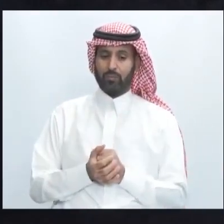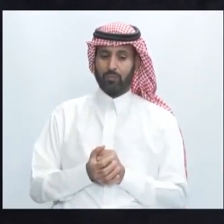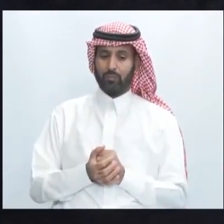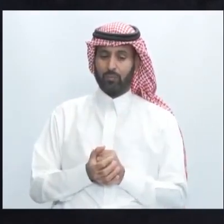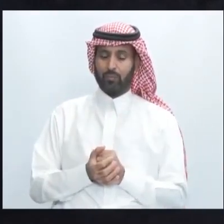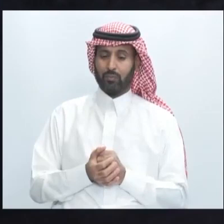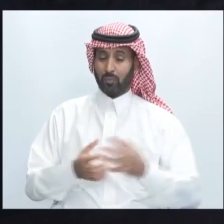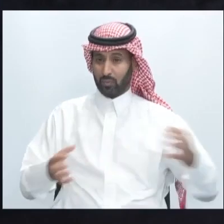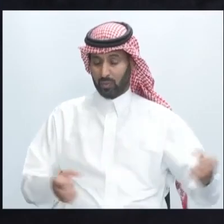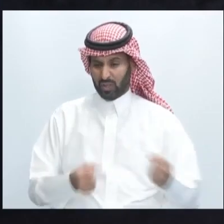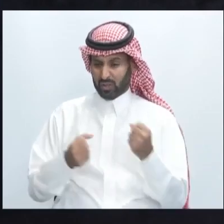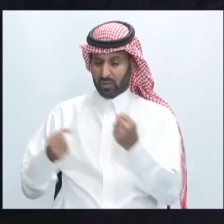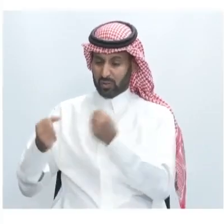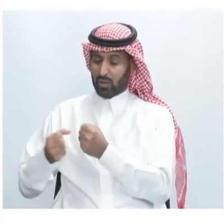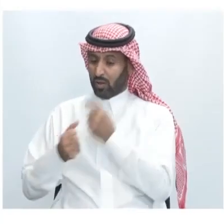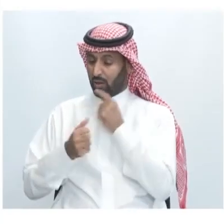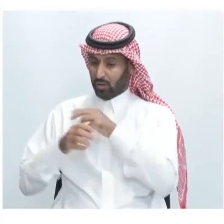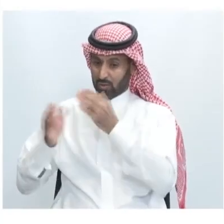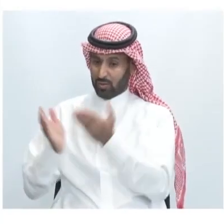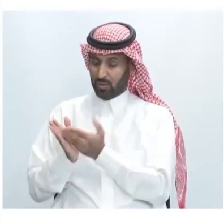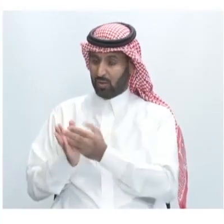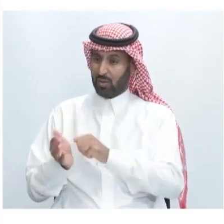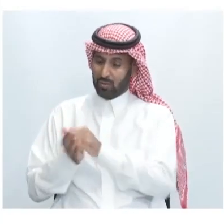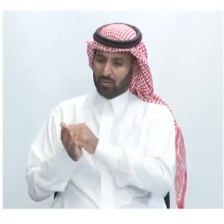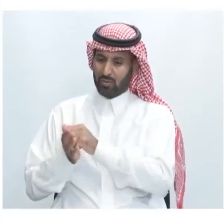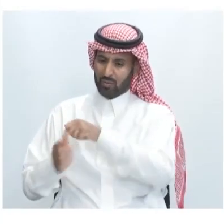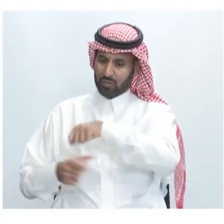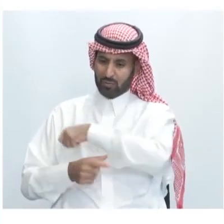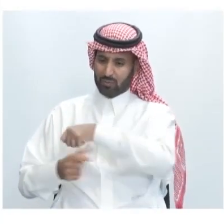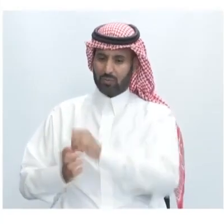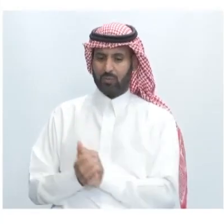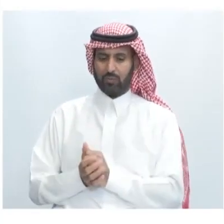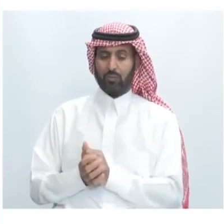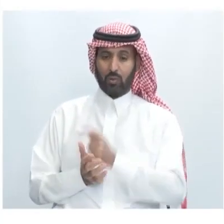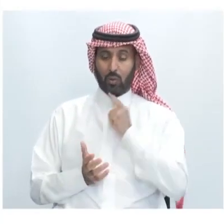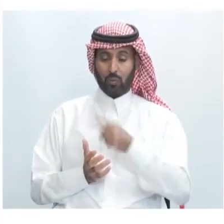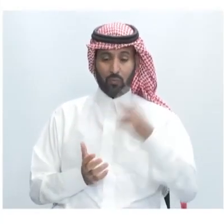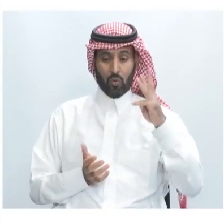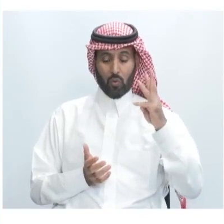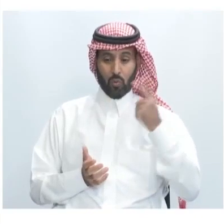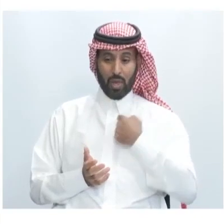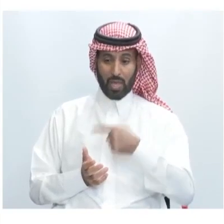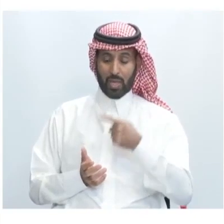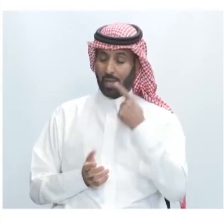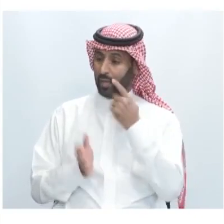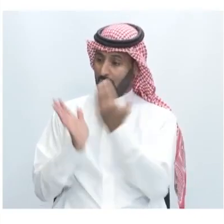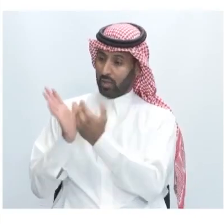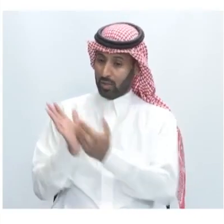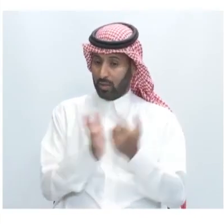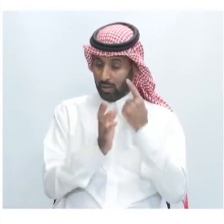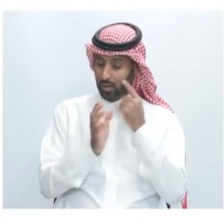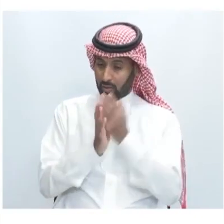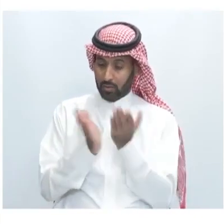is an armload, and bring it to the laundry room. Number four, we can our presentation onto